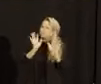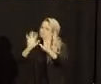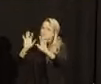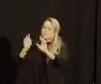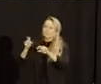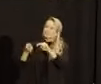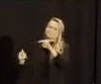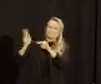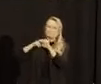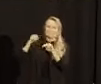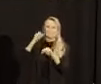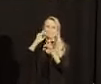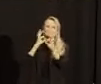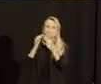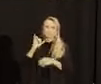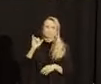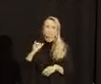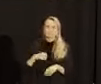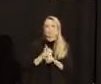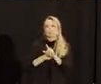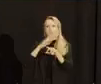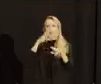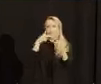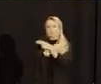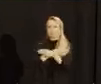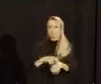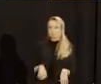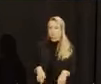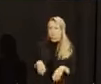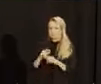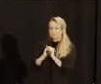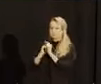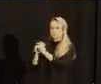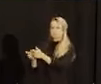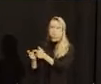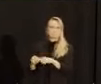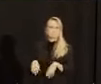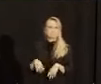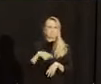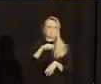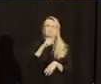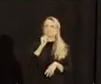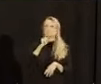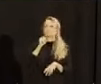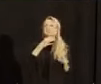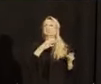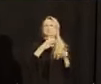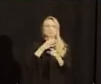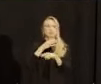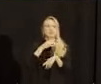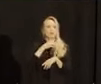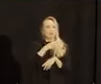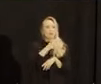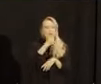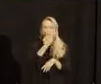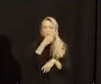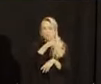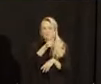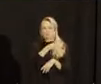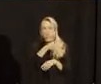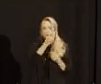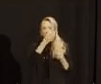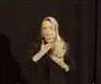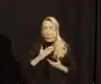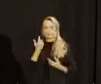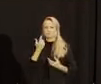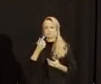turn to you next. Definitely. Can anyone tell me what has caused the 2 largest